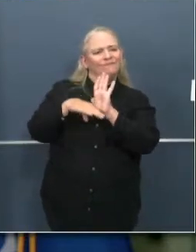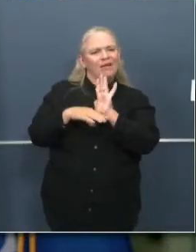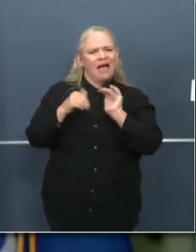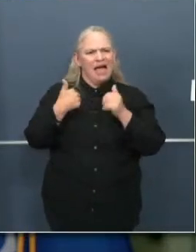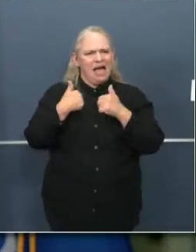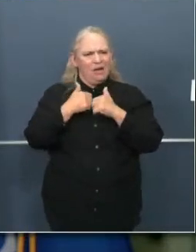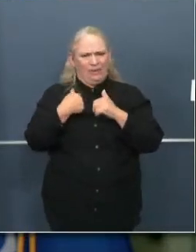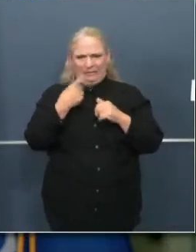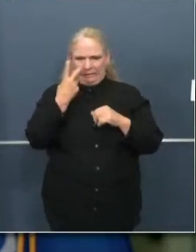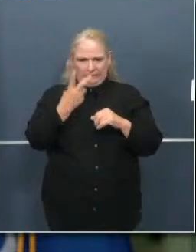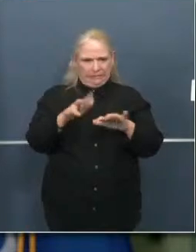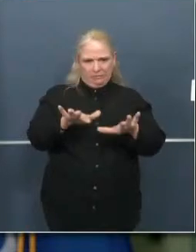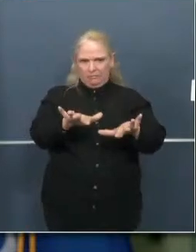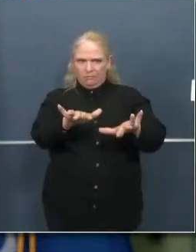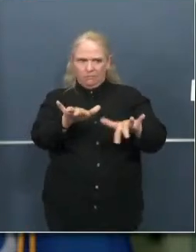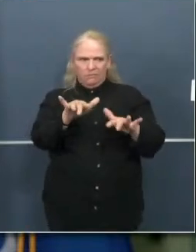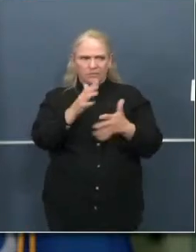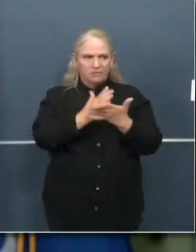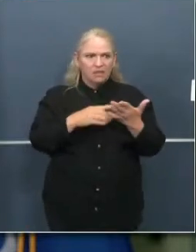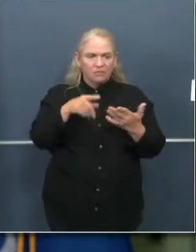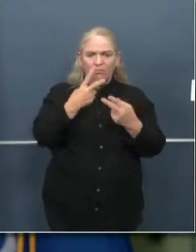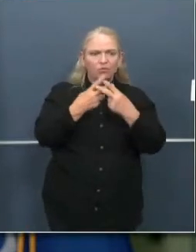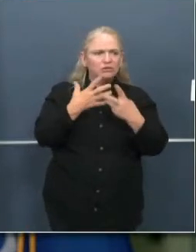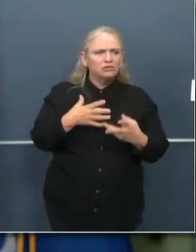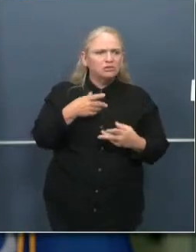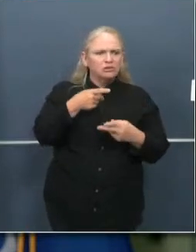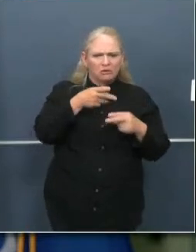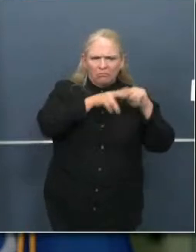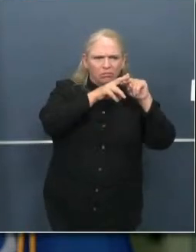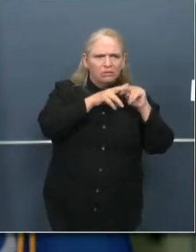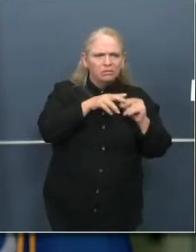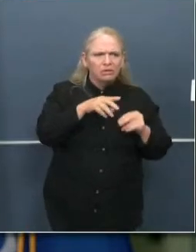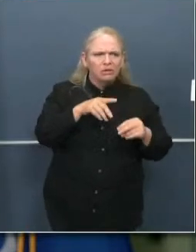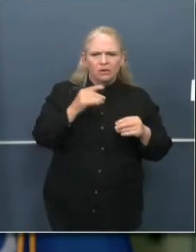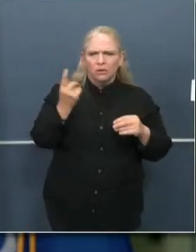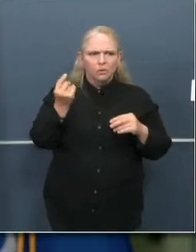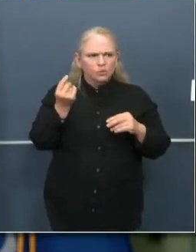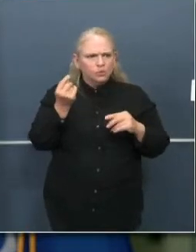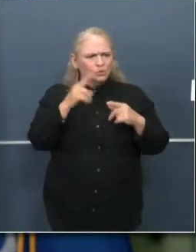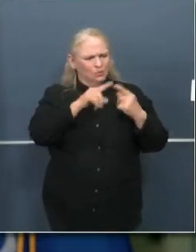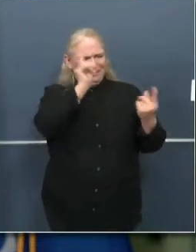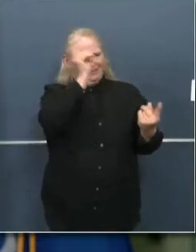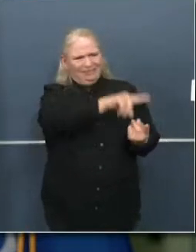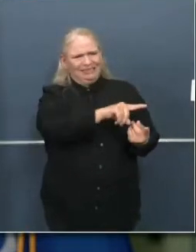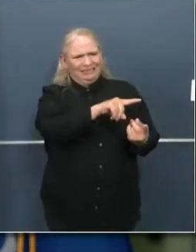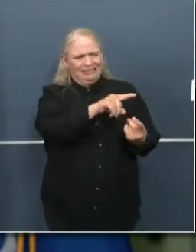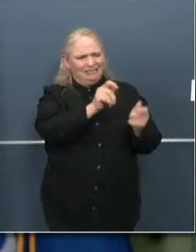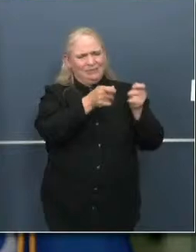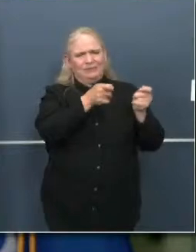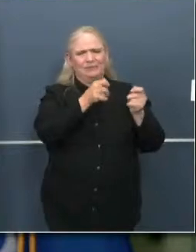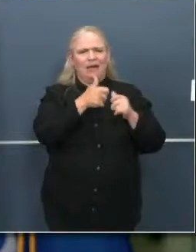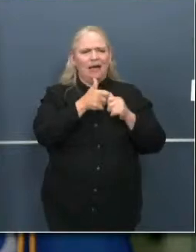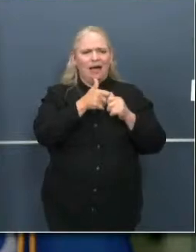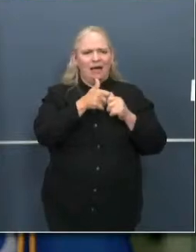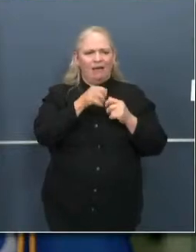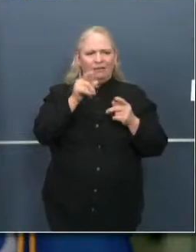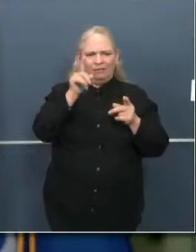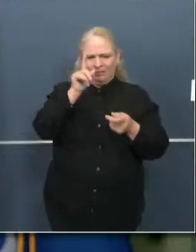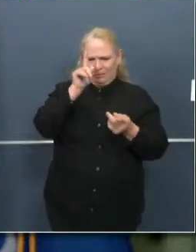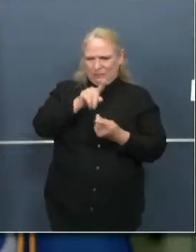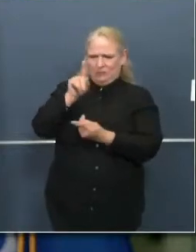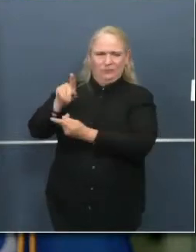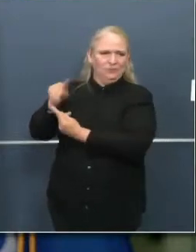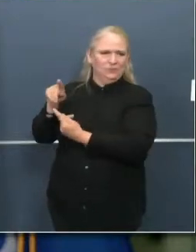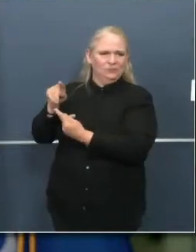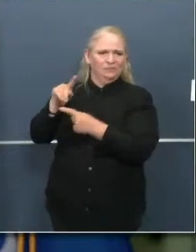engaging in similar activities here, but with a deeper sense of urgency, much more comprehensive approach, an incident command team that